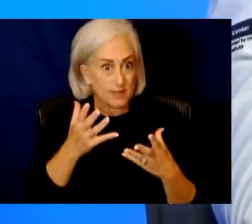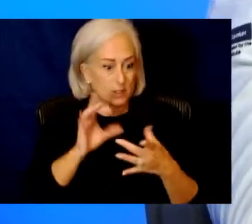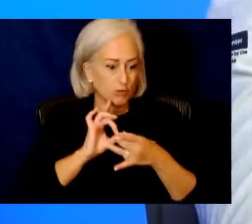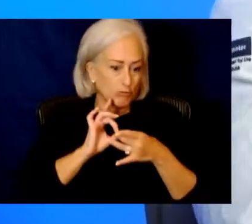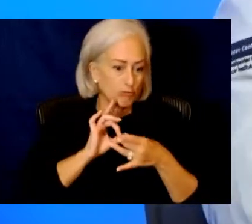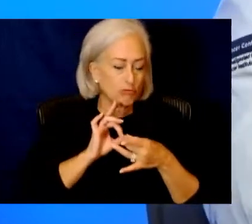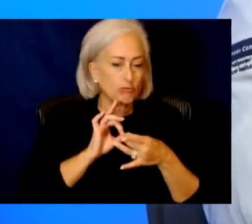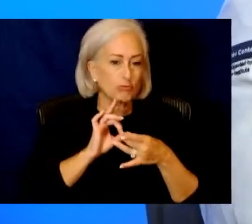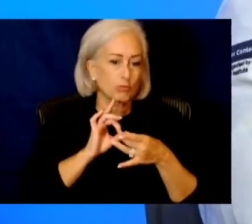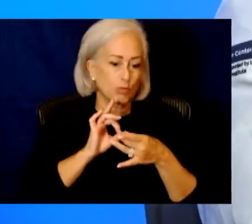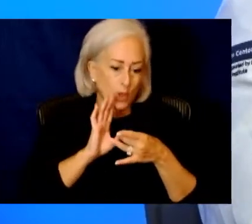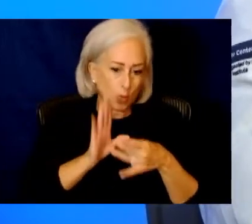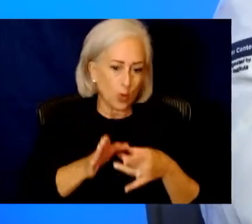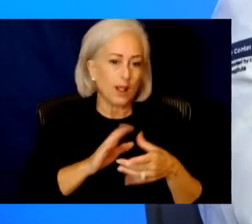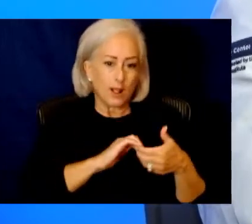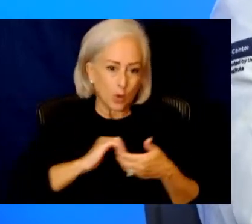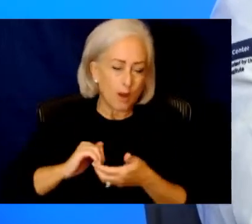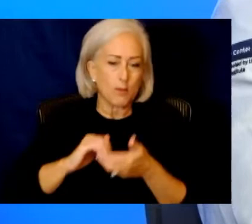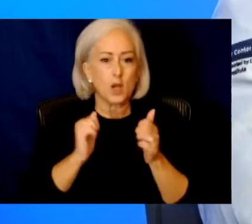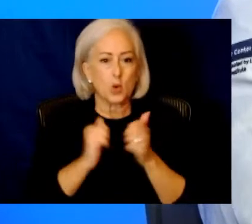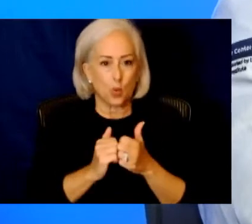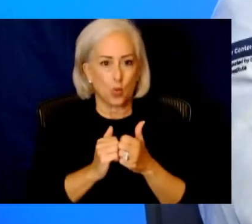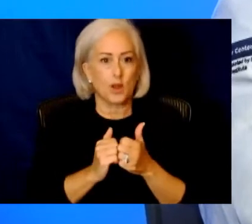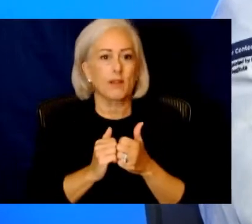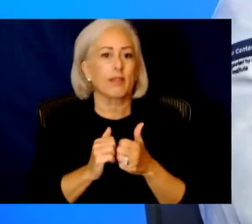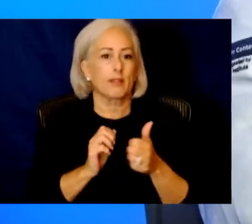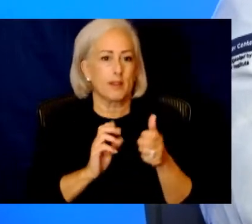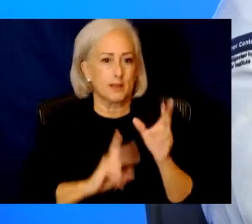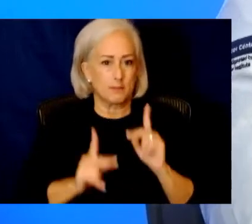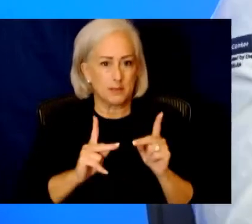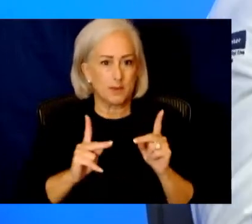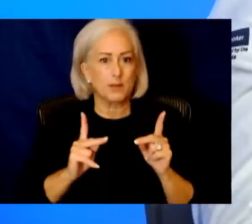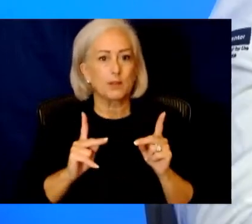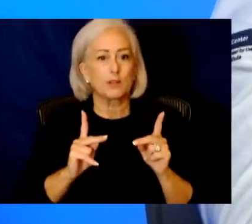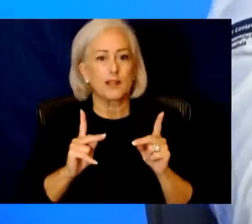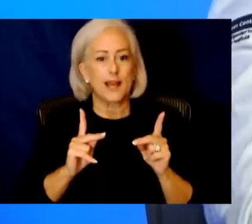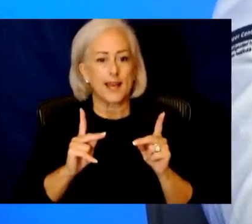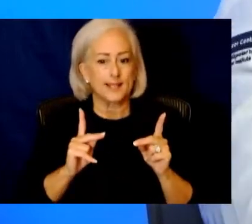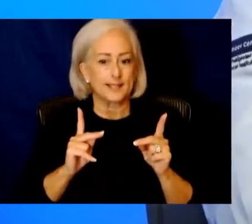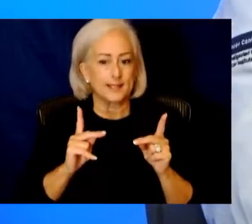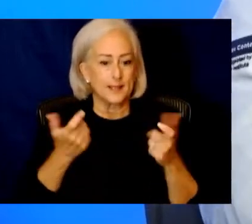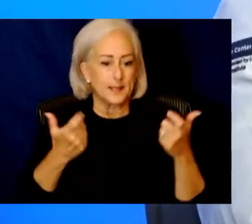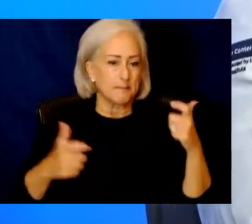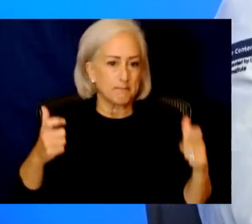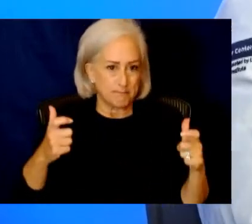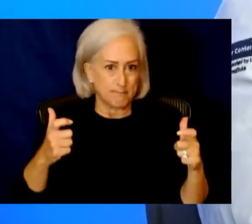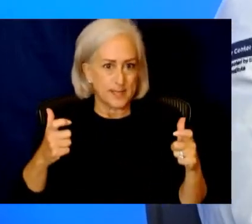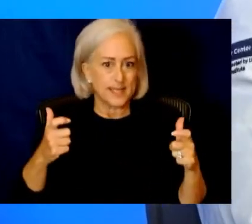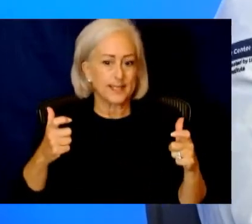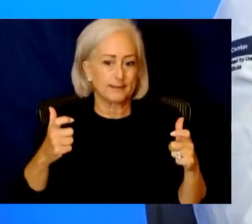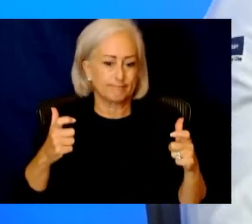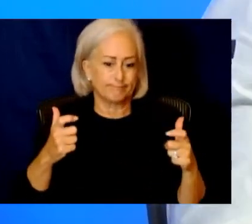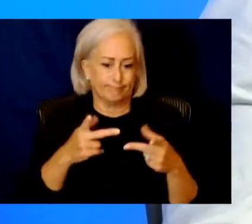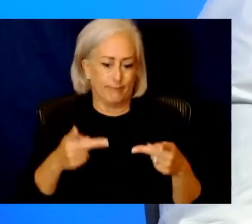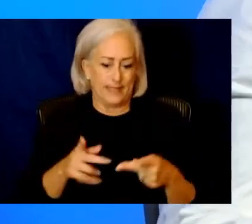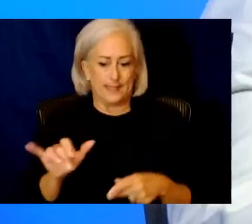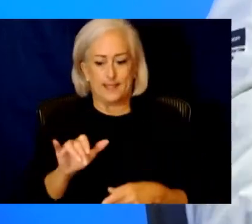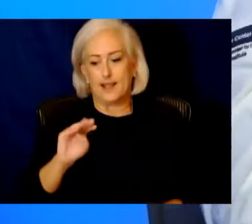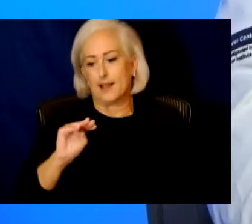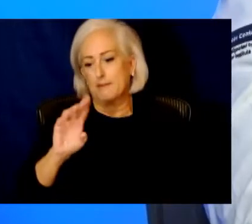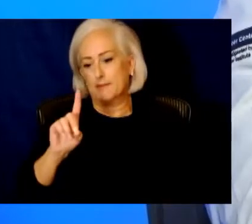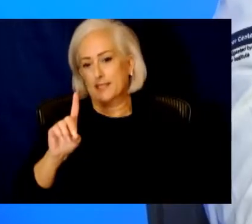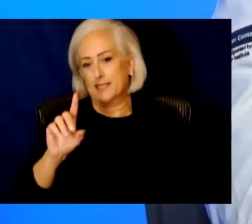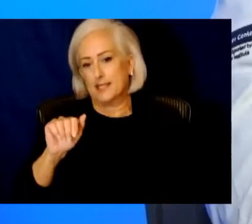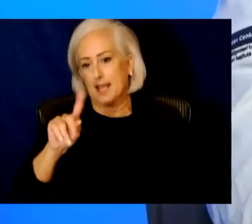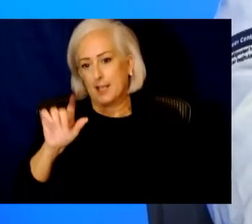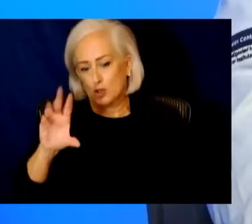at different big comprehensive institutions like ours, like MD Anderson and people in the area, and we